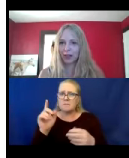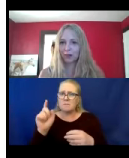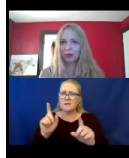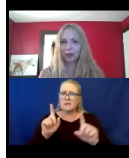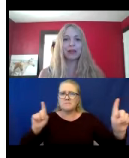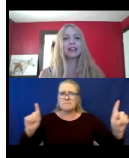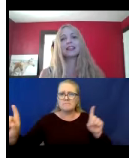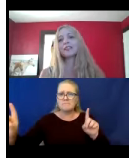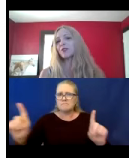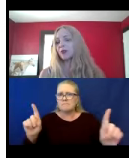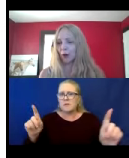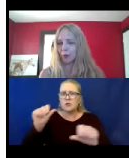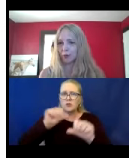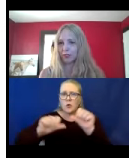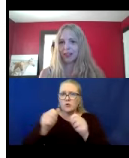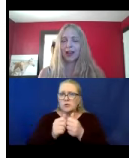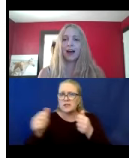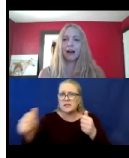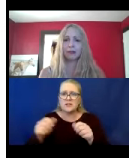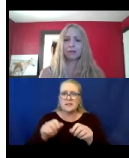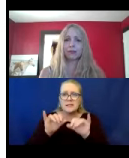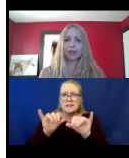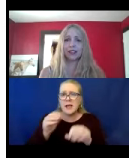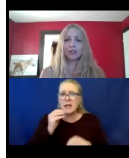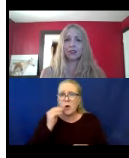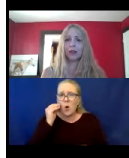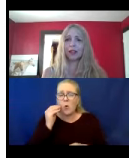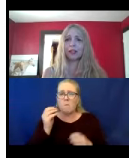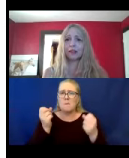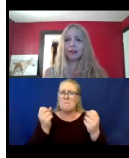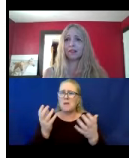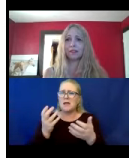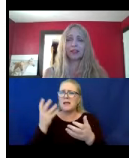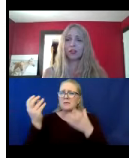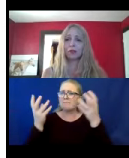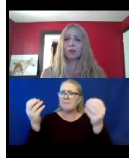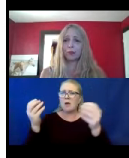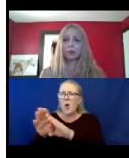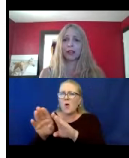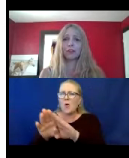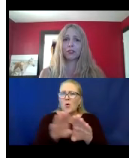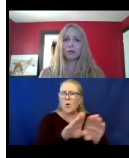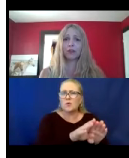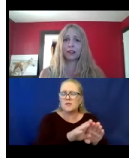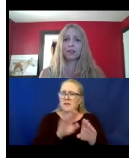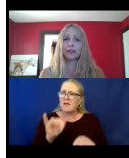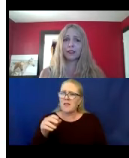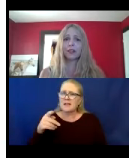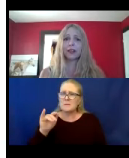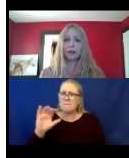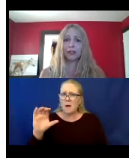as possible. Many things are closed. This is creating a huge public health issue with